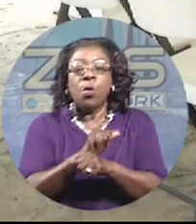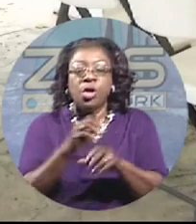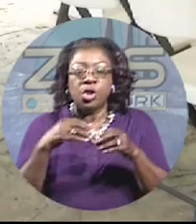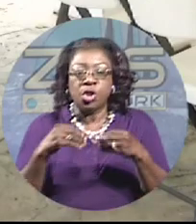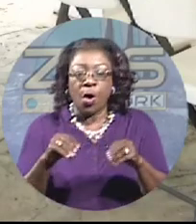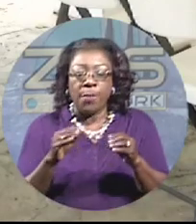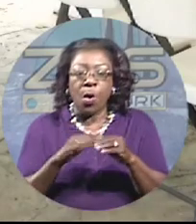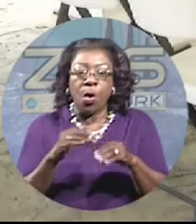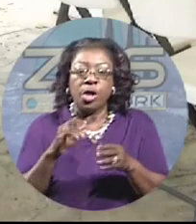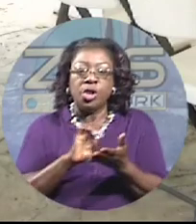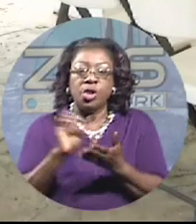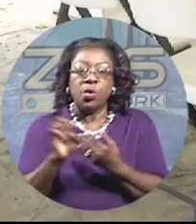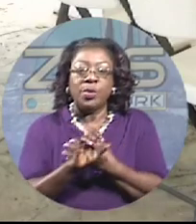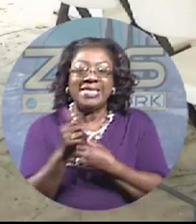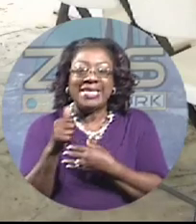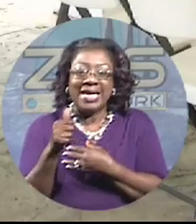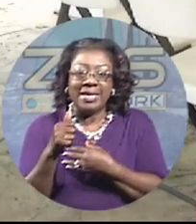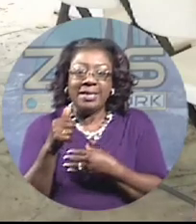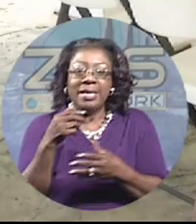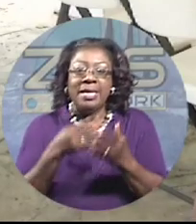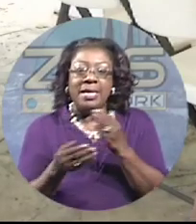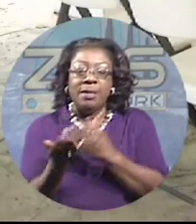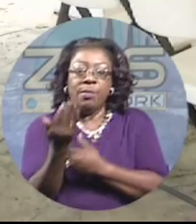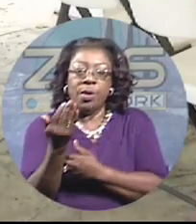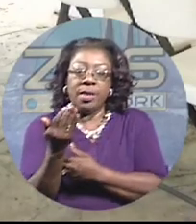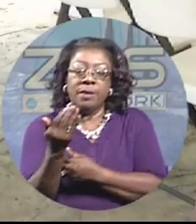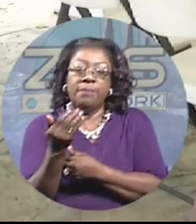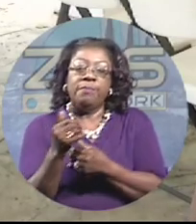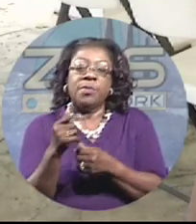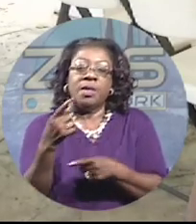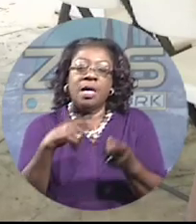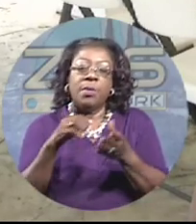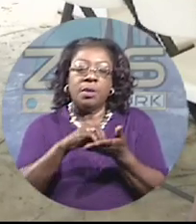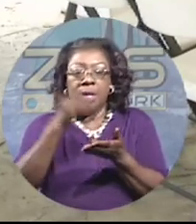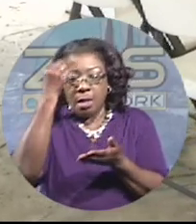a.m., so come out and learn more. Jim Anita Swain, ZNS Network News.